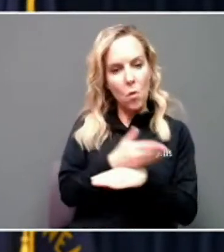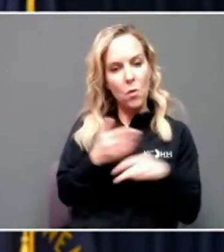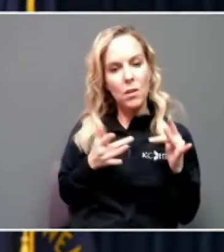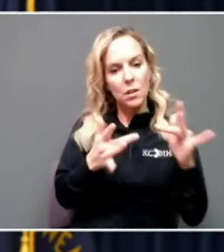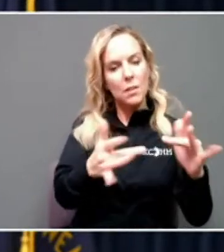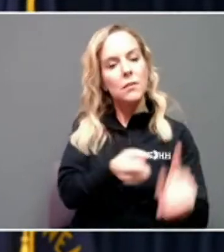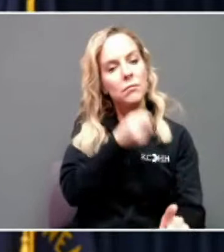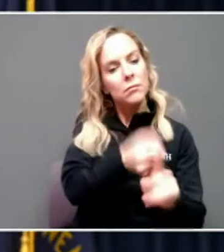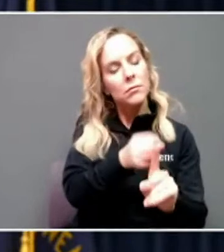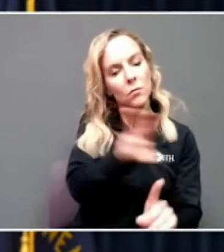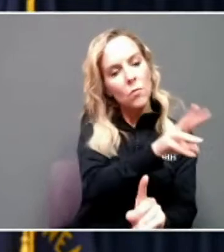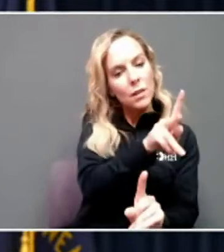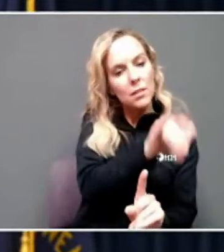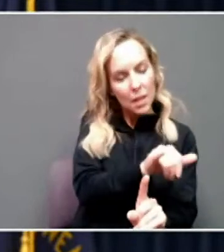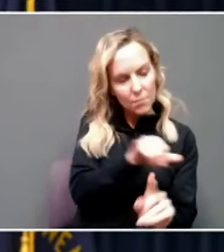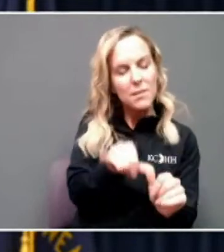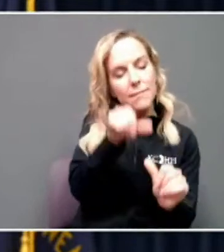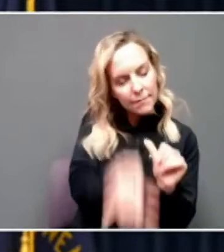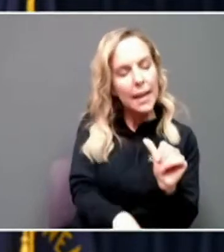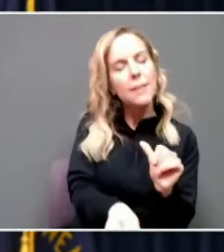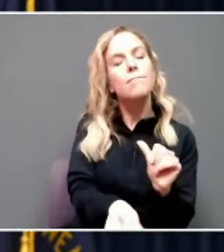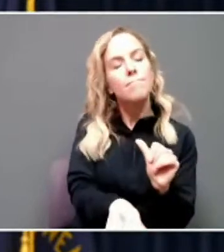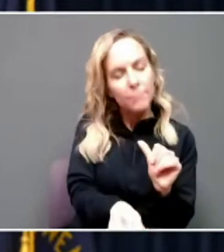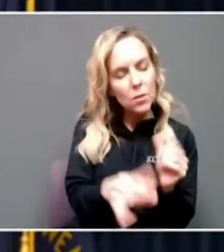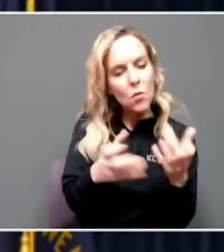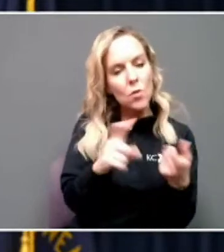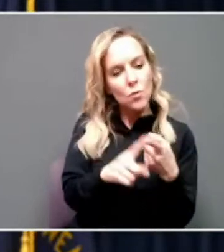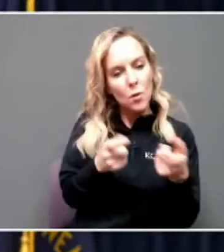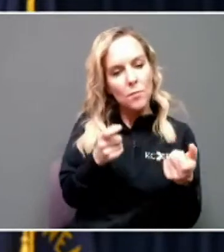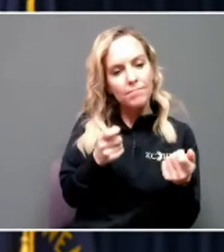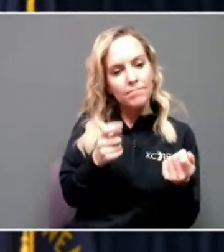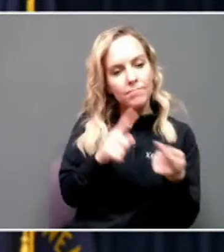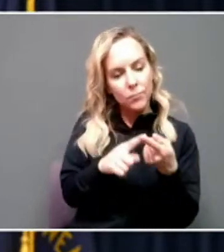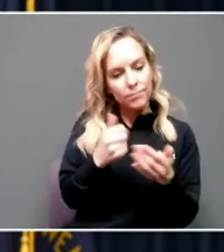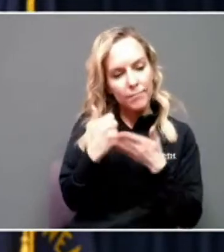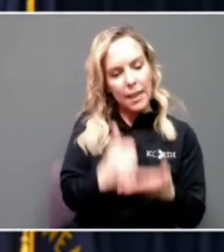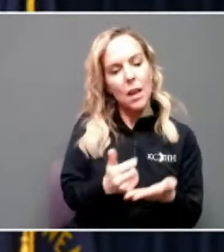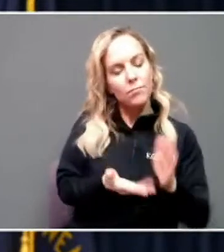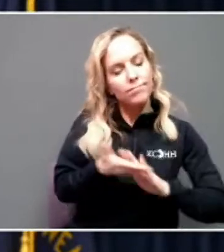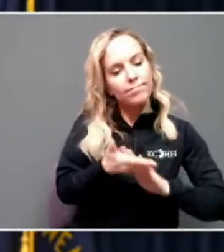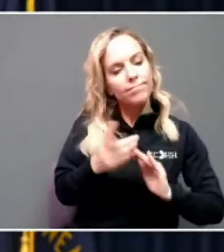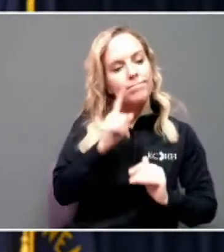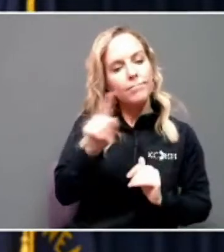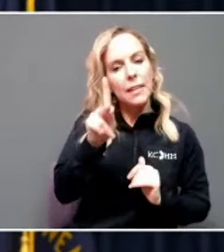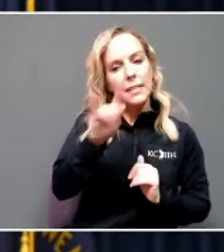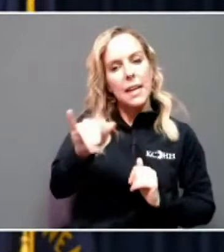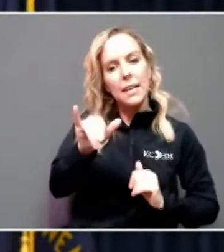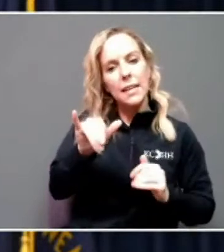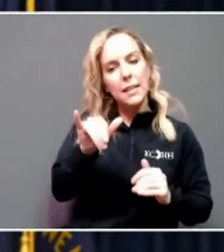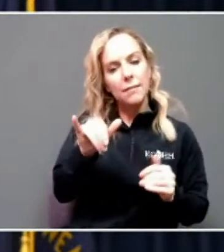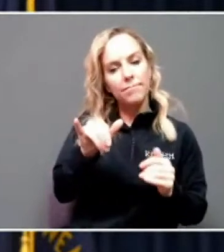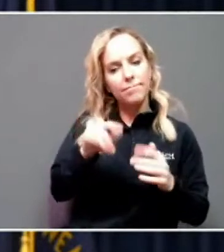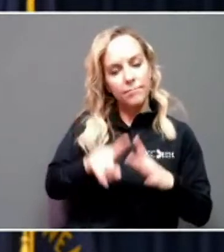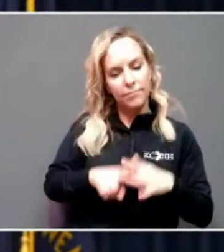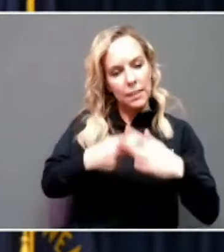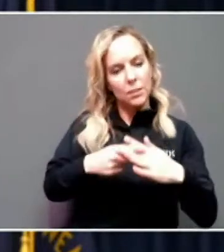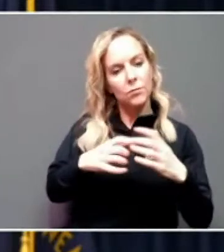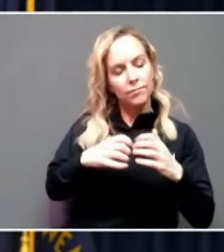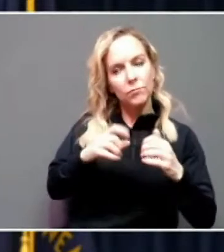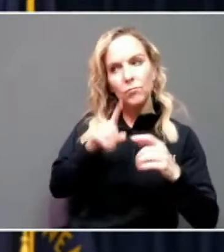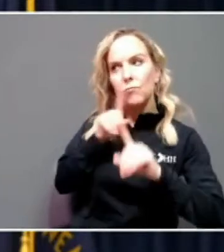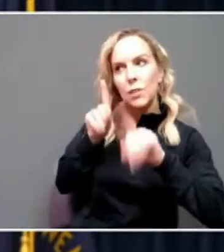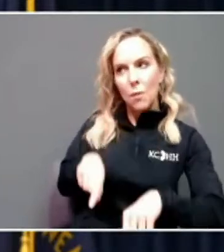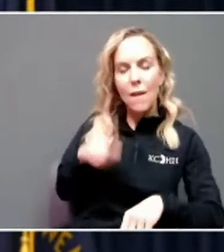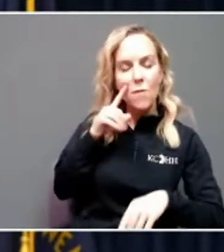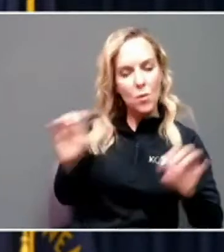Kentucky, but remained with the agency to manage the Commonwealth's initial response, and we greatly appreciate that. So, Colonel Slinker, who